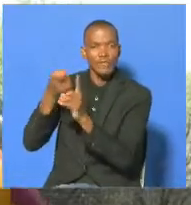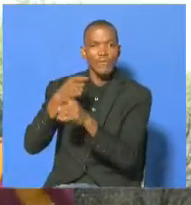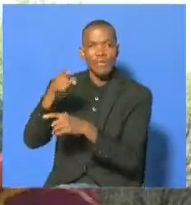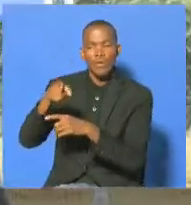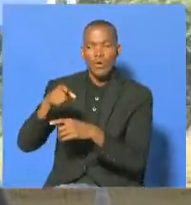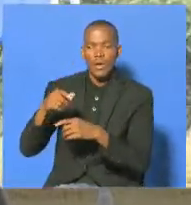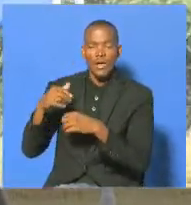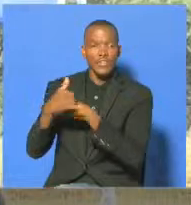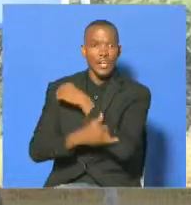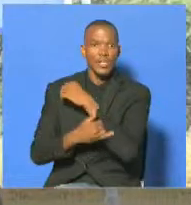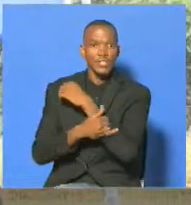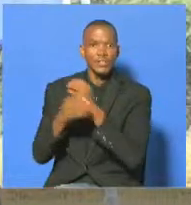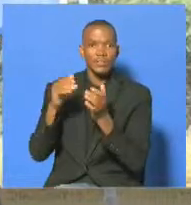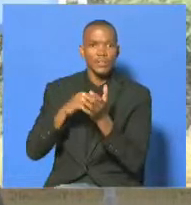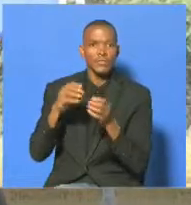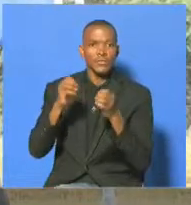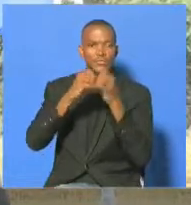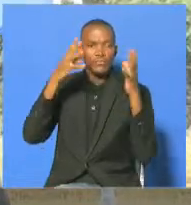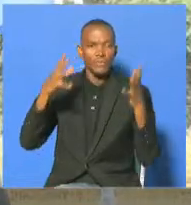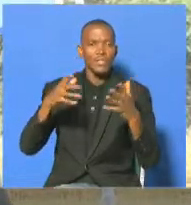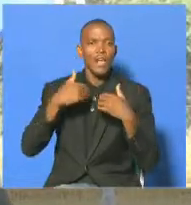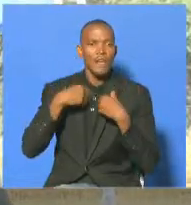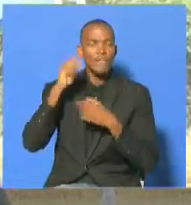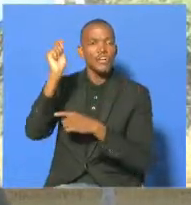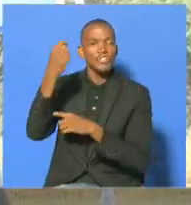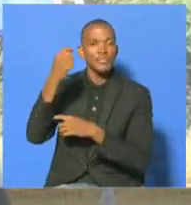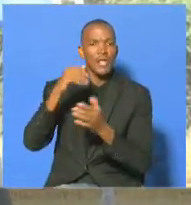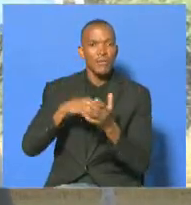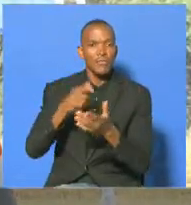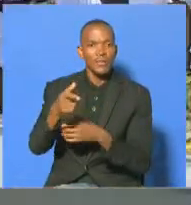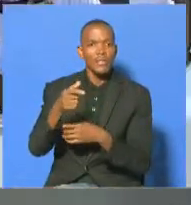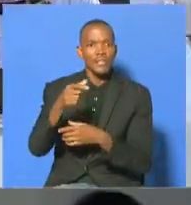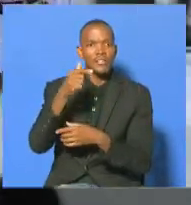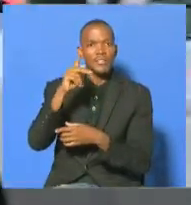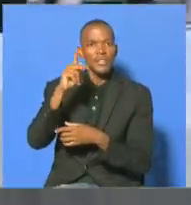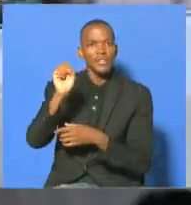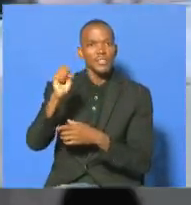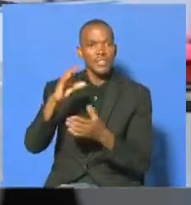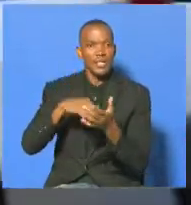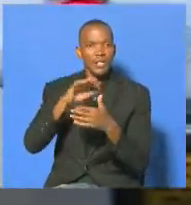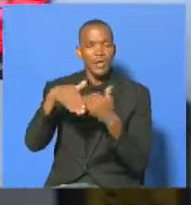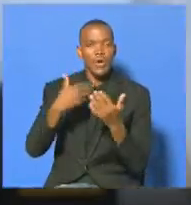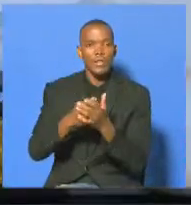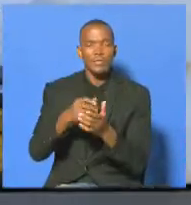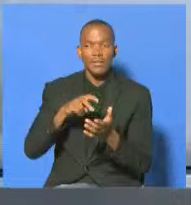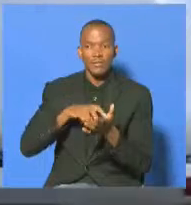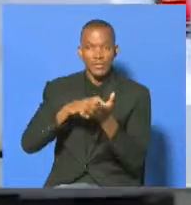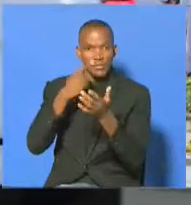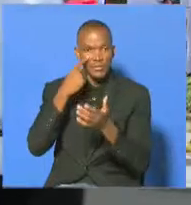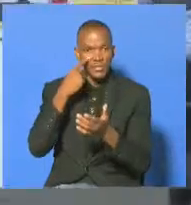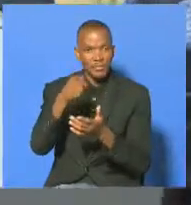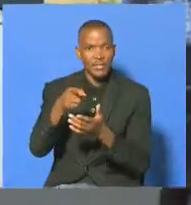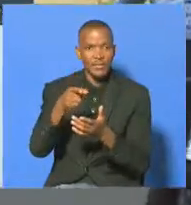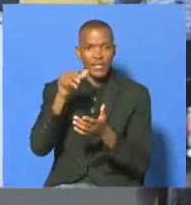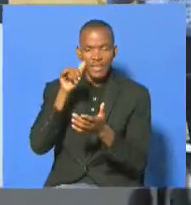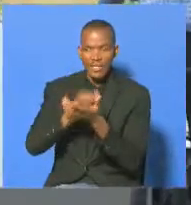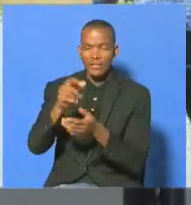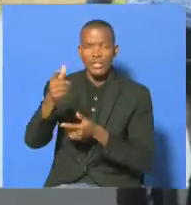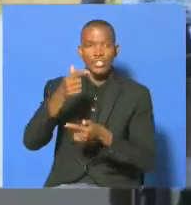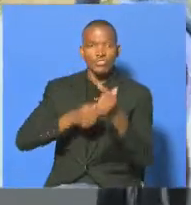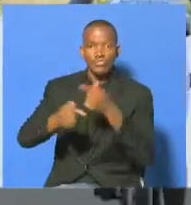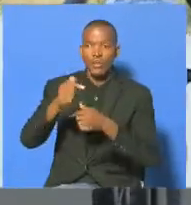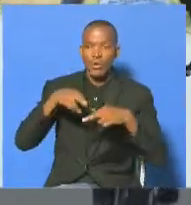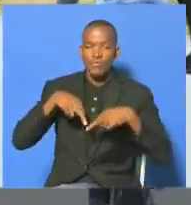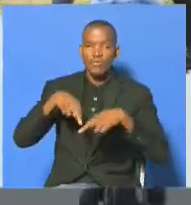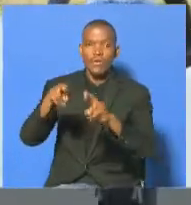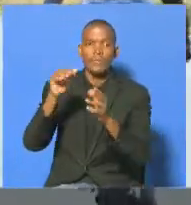rona. A lot has been achieved by the TKC in terms of trade facilitation. It's a trade corridor